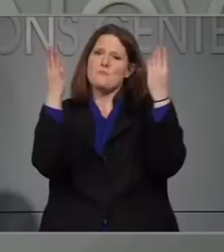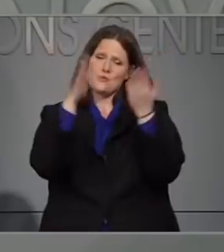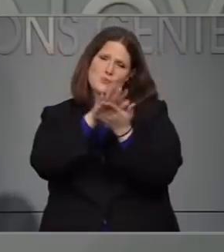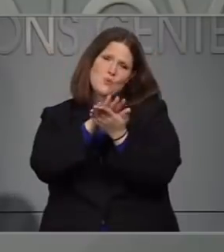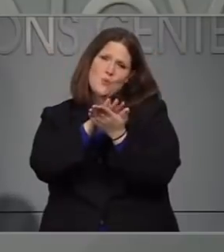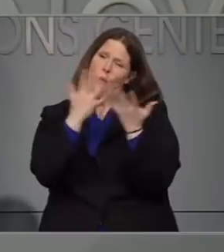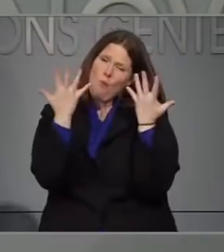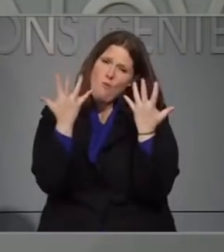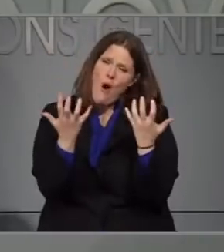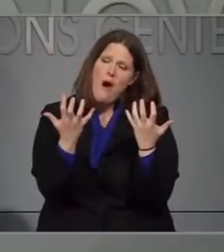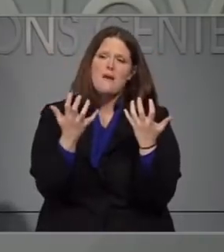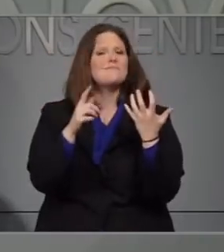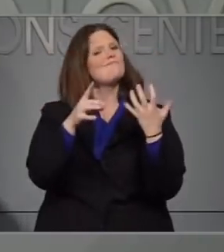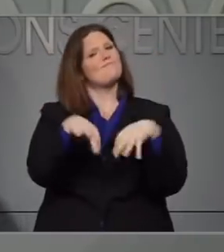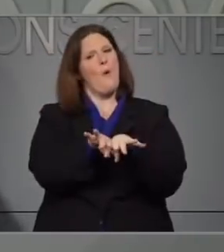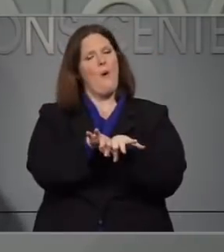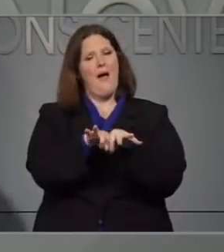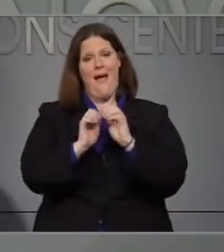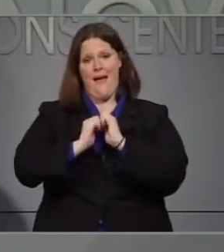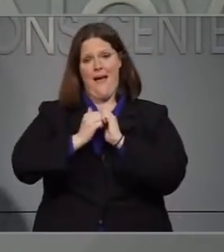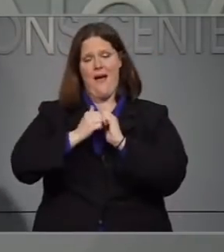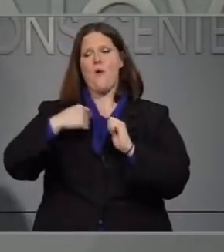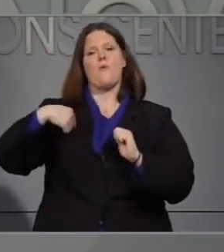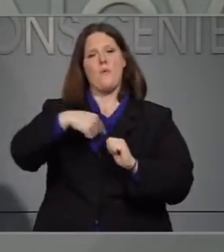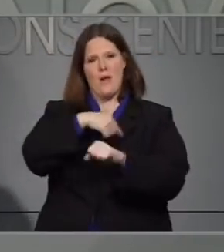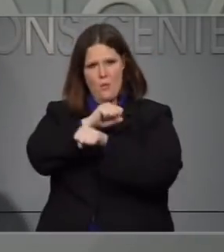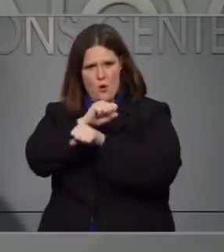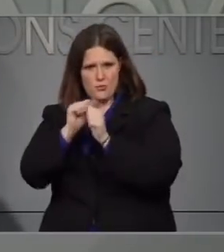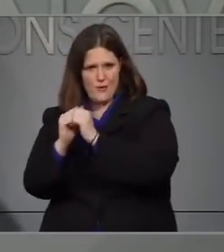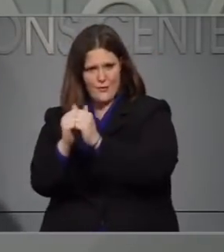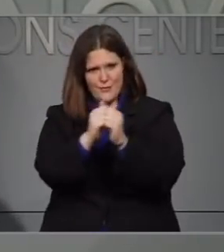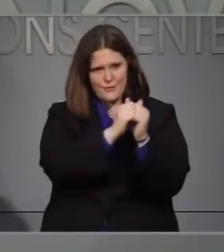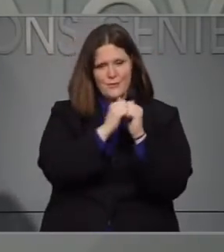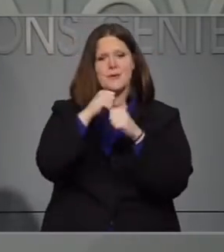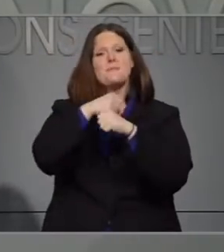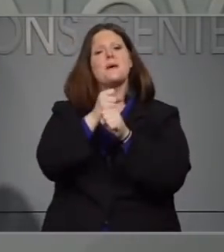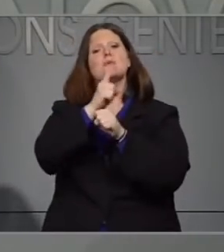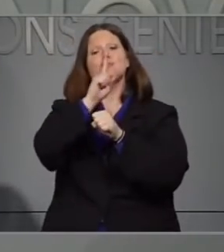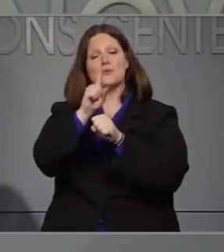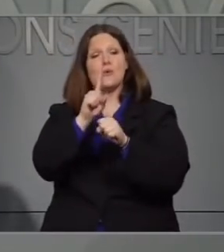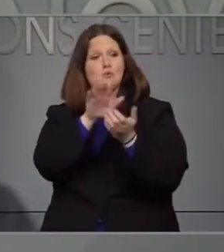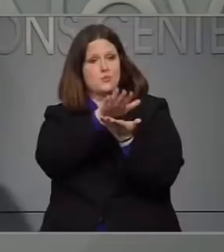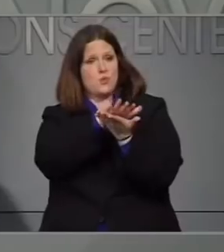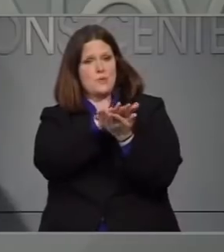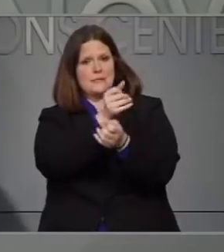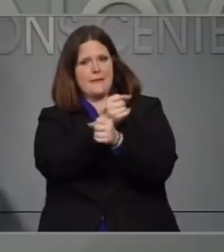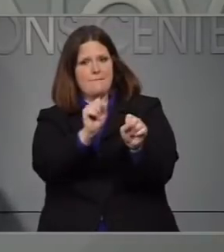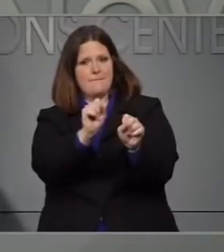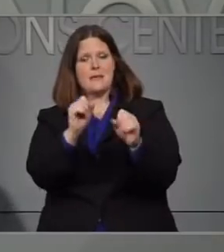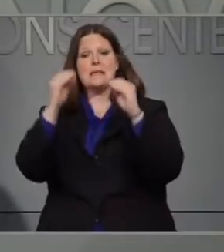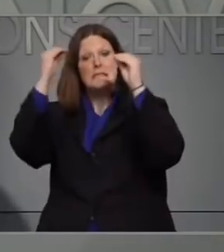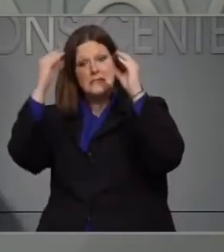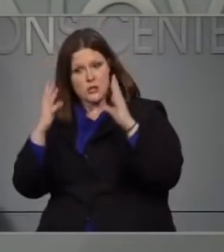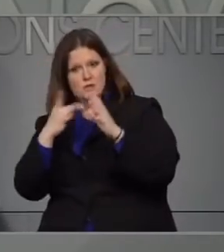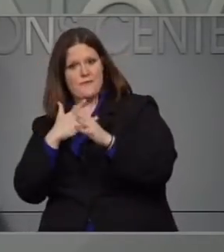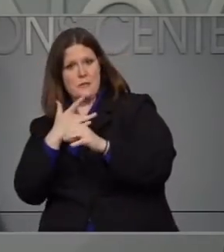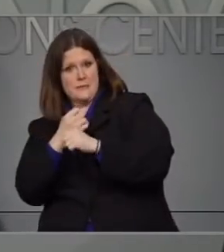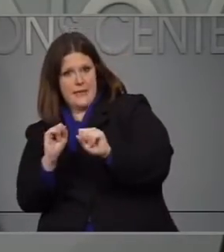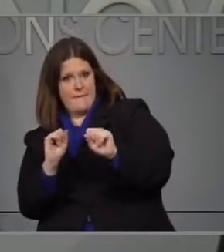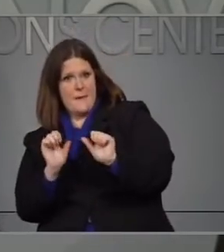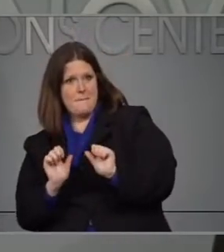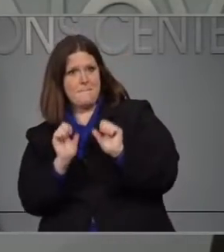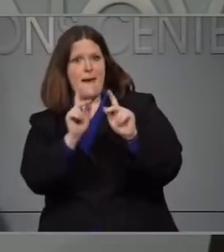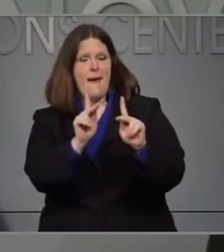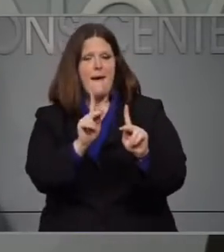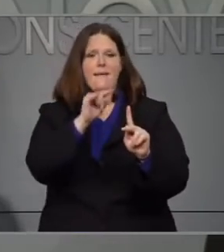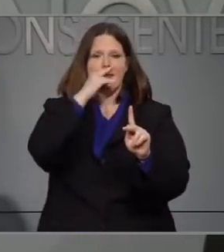takes all of our effort to keep that virus level low so we can make sure that it's safe for our kids and our teachers to go back to school.